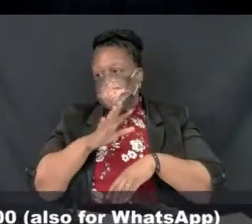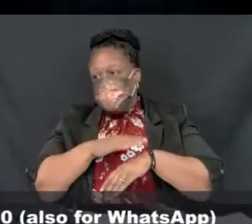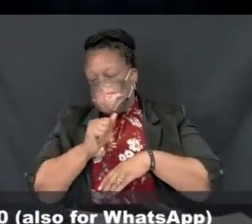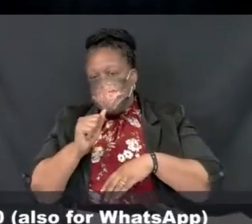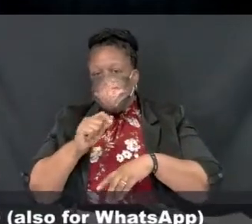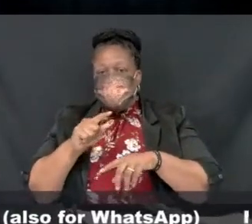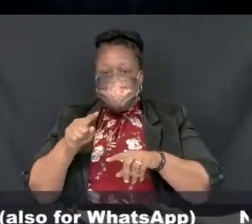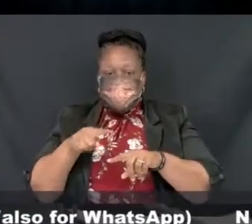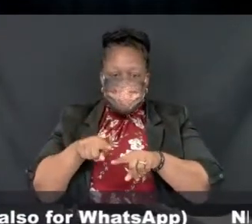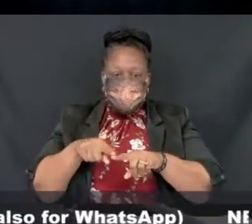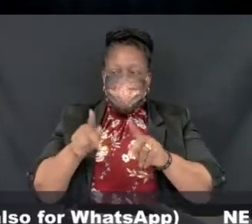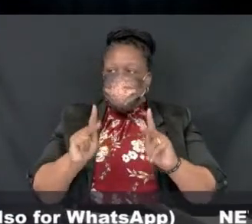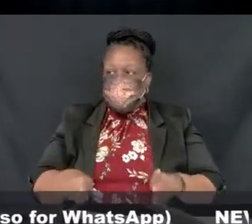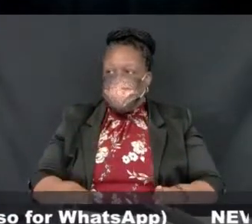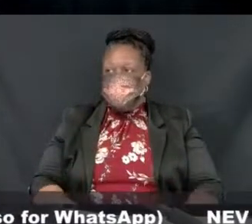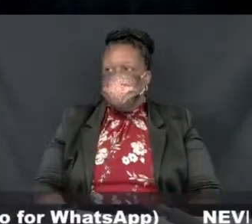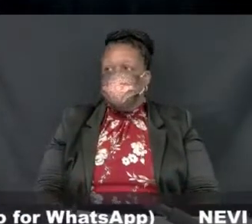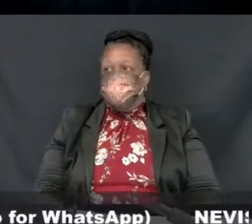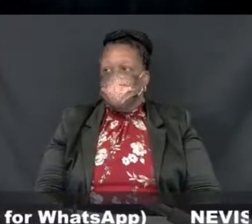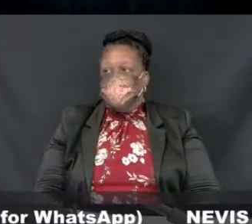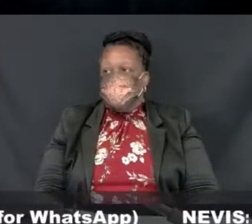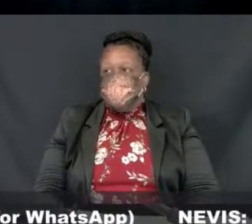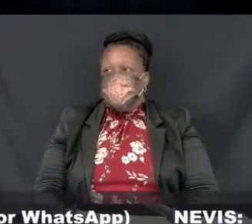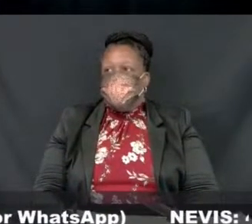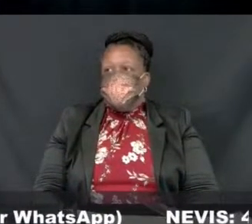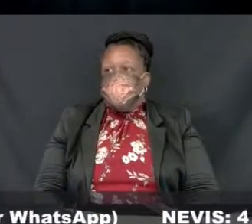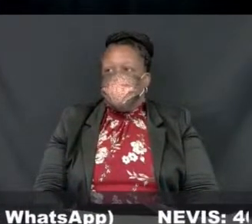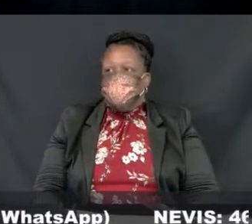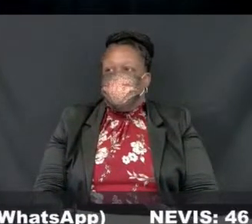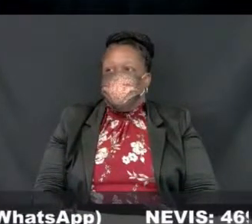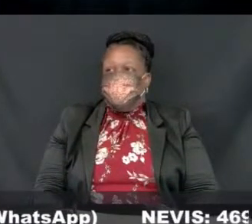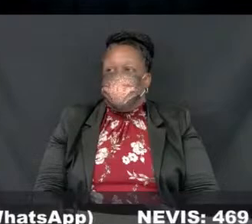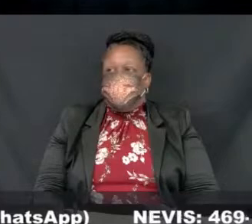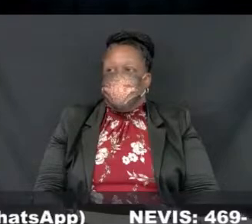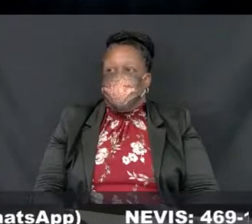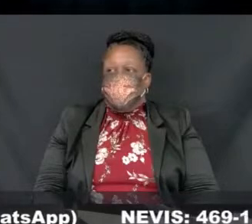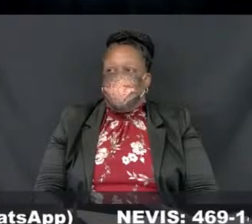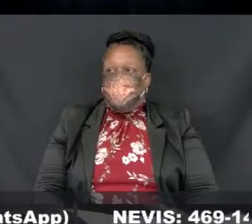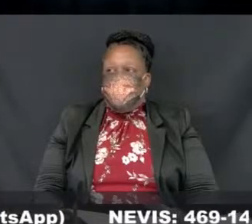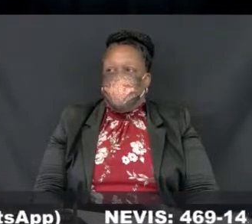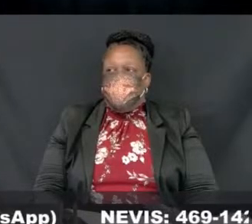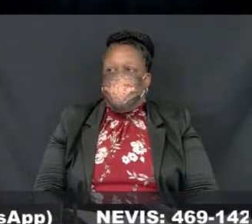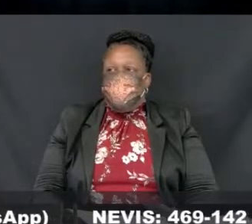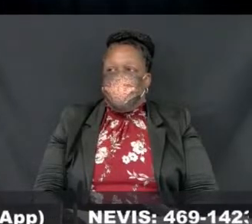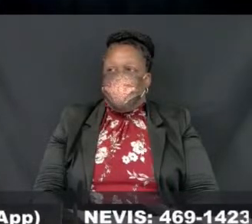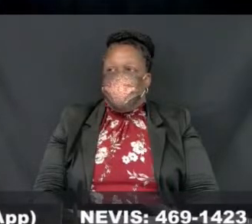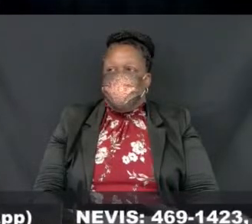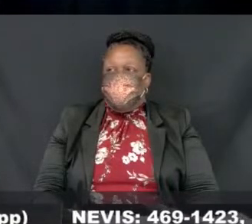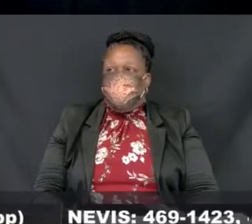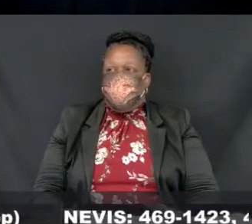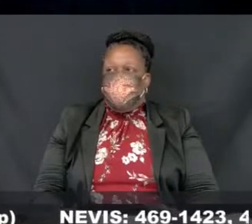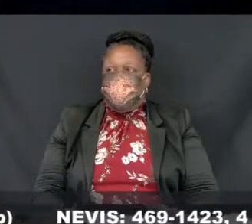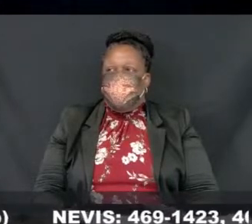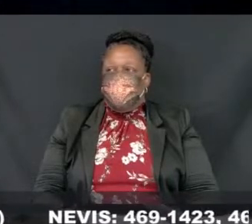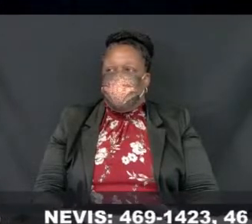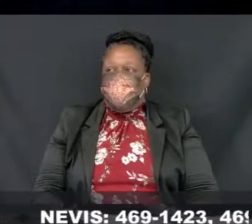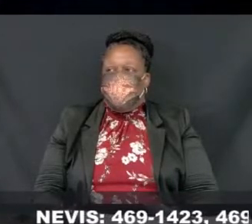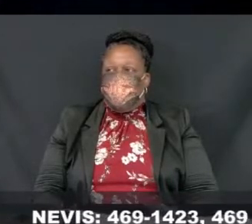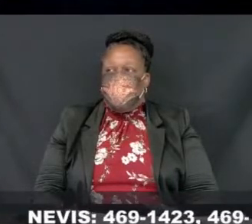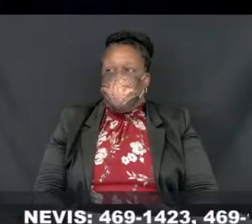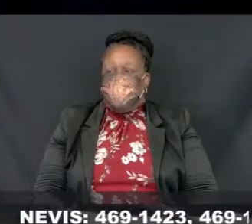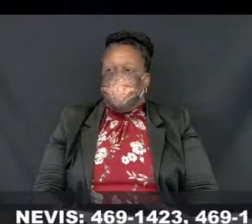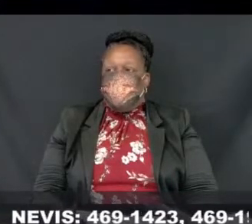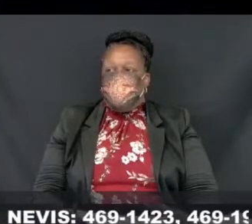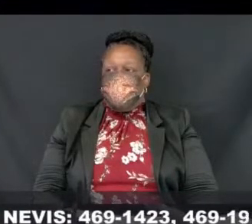Laws. I wish I had the little step so I could have seen, because many of you have asked me what it is that Dr. Laws steps